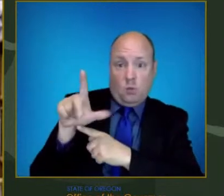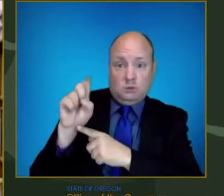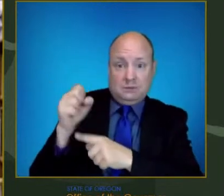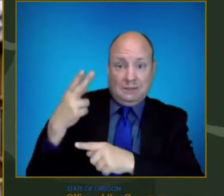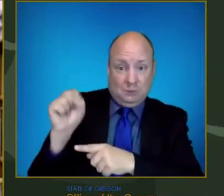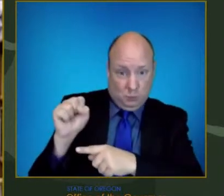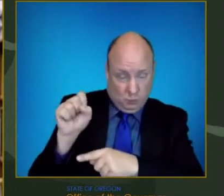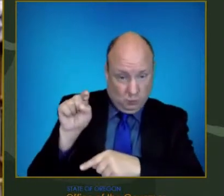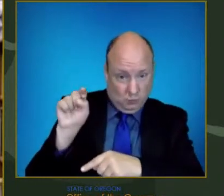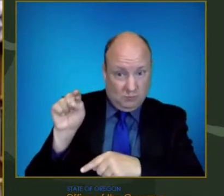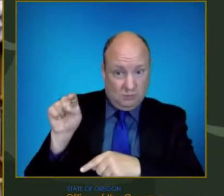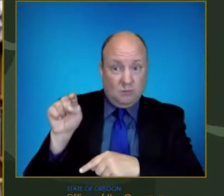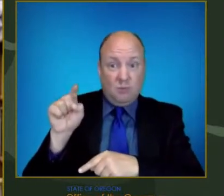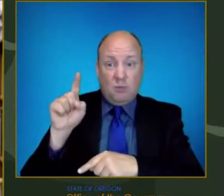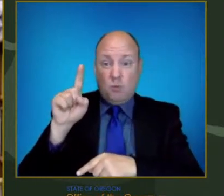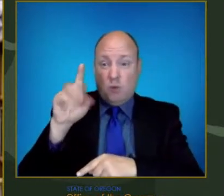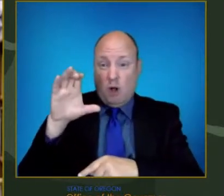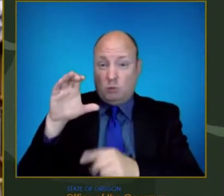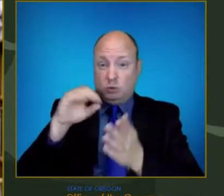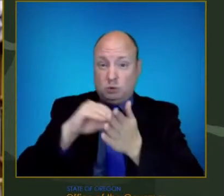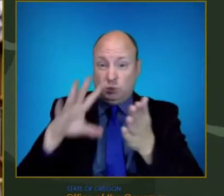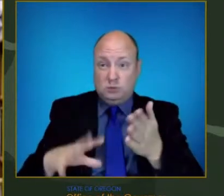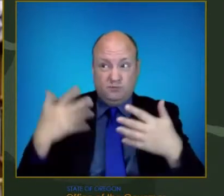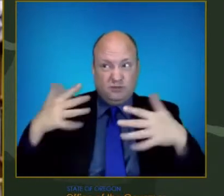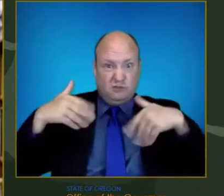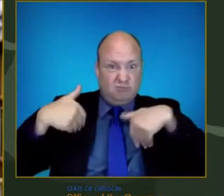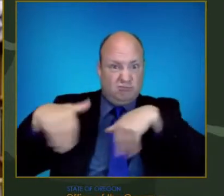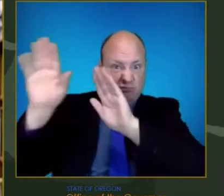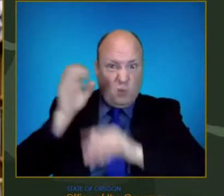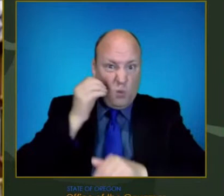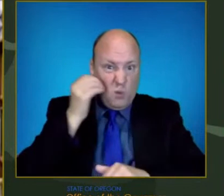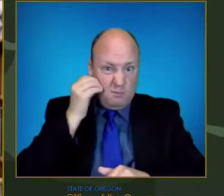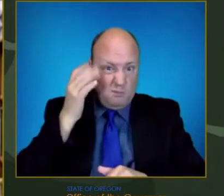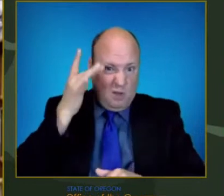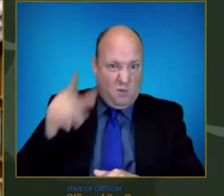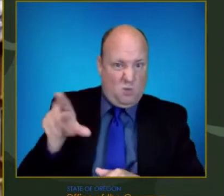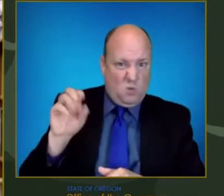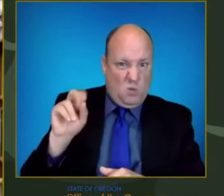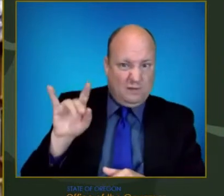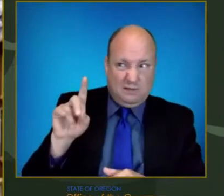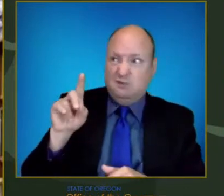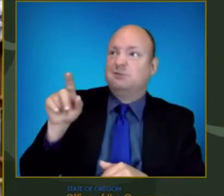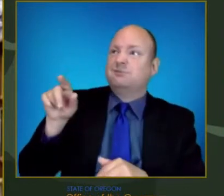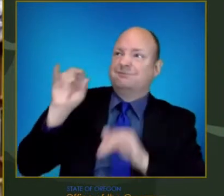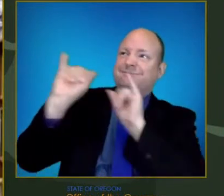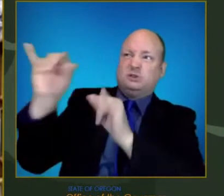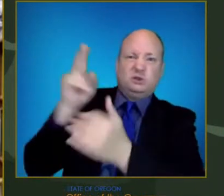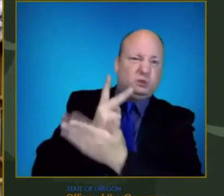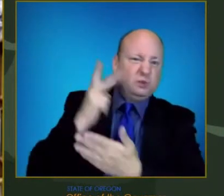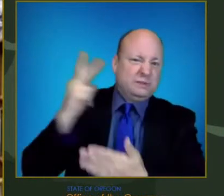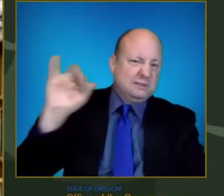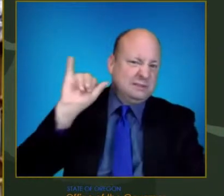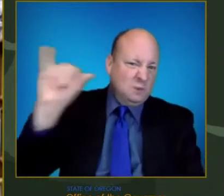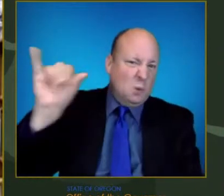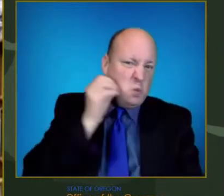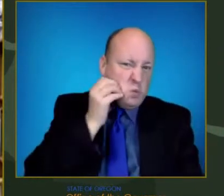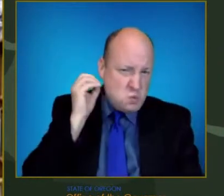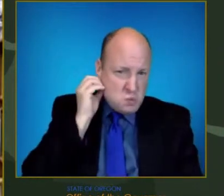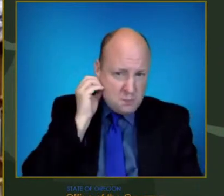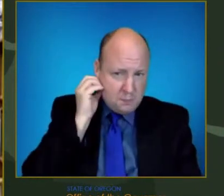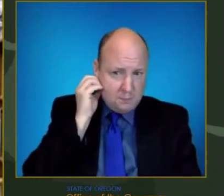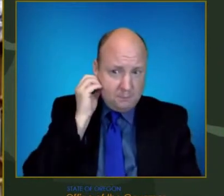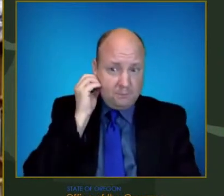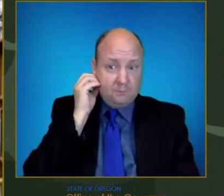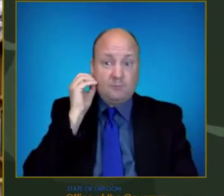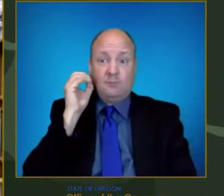And do we need to reassess as a whole, as opposed to individual districts reassessing their